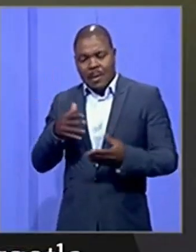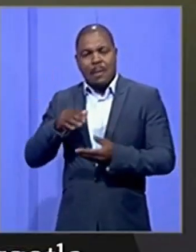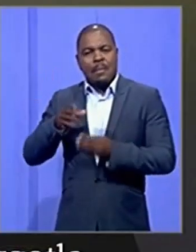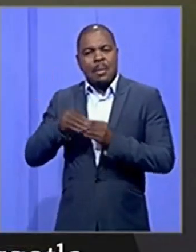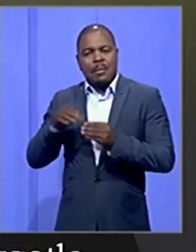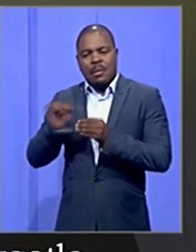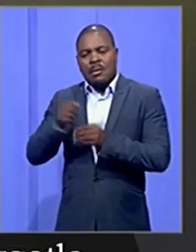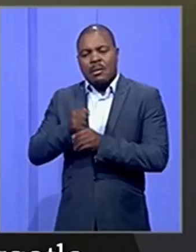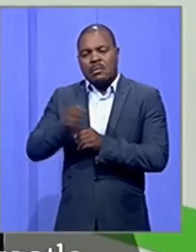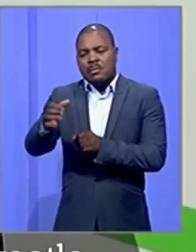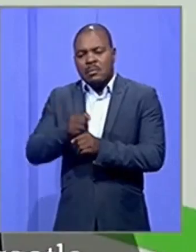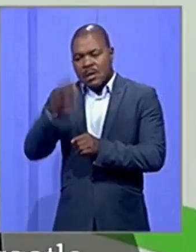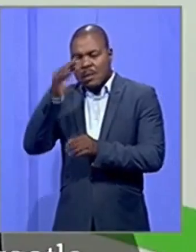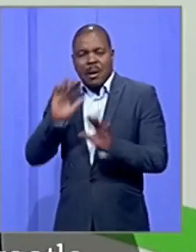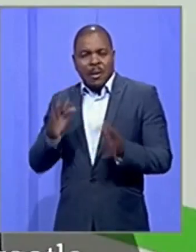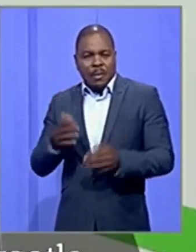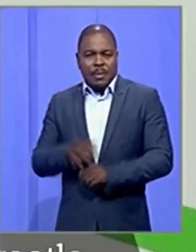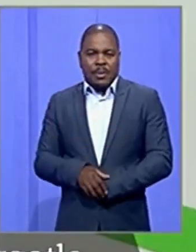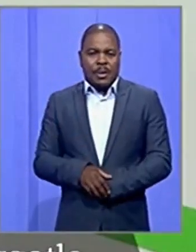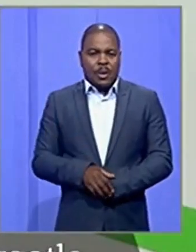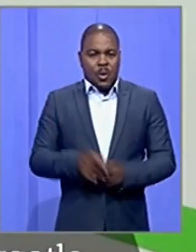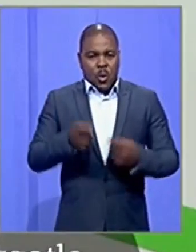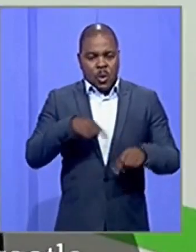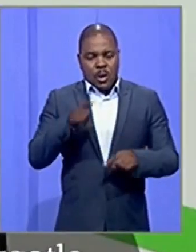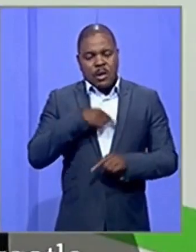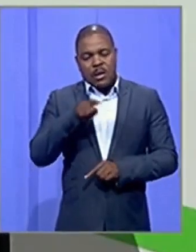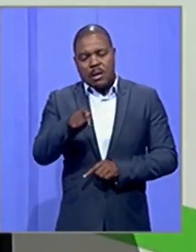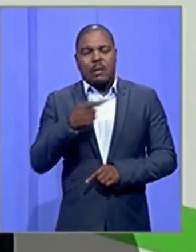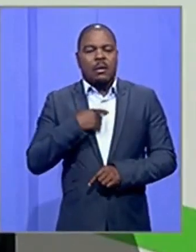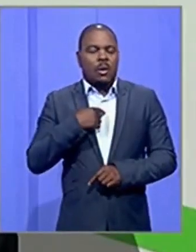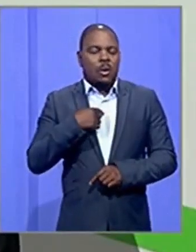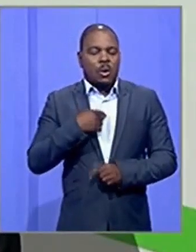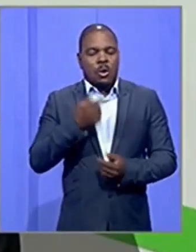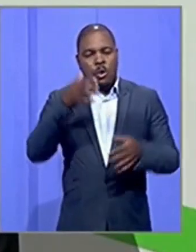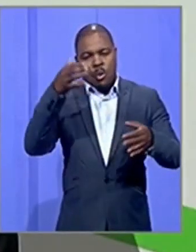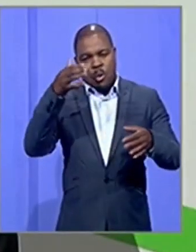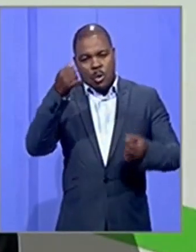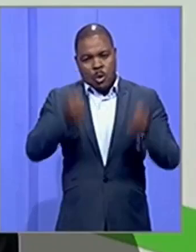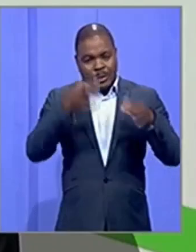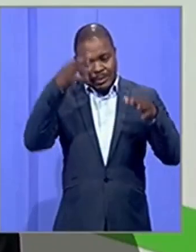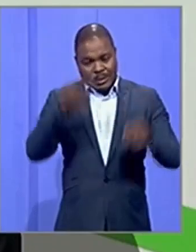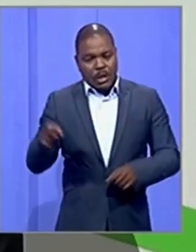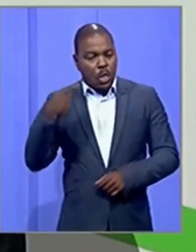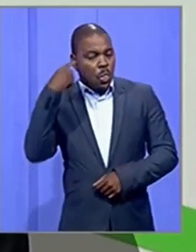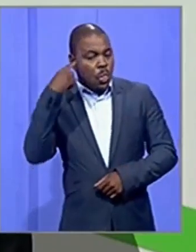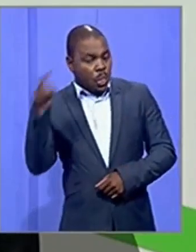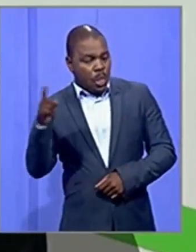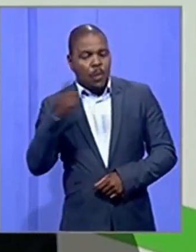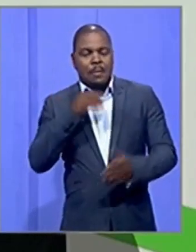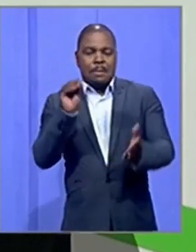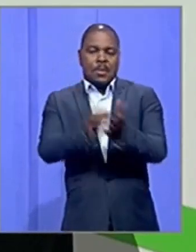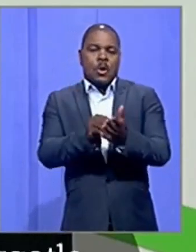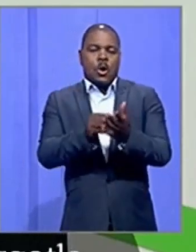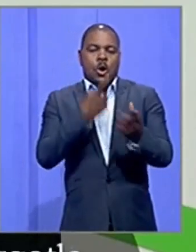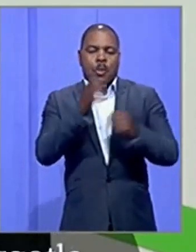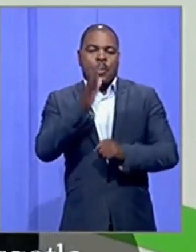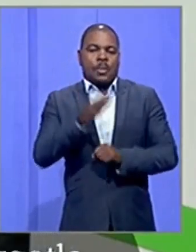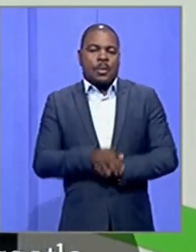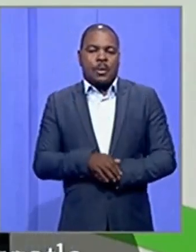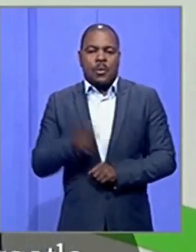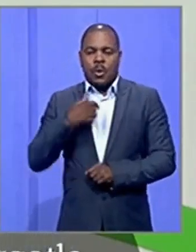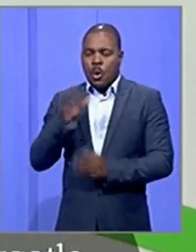mmusong. We are going to be launching a contempt of court application against the ANC to obtain the copies of